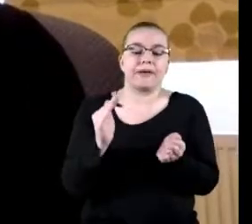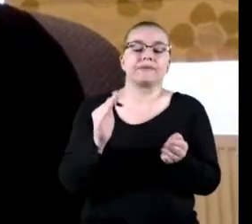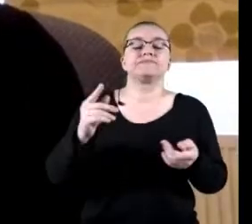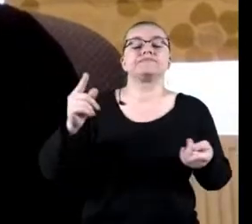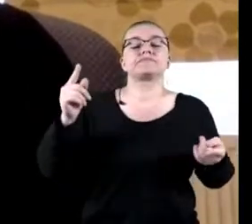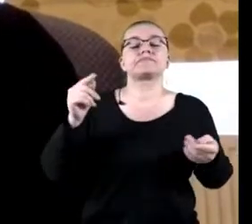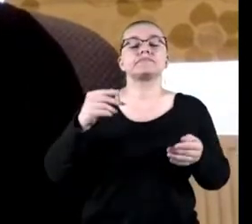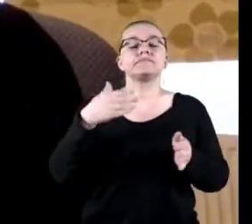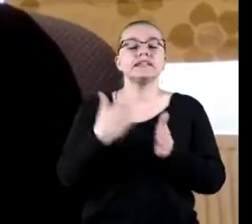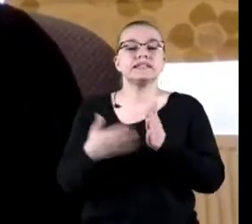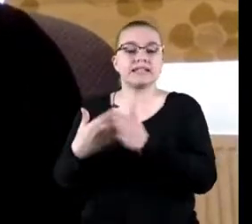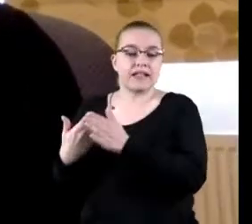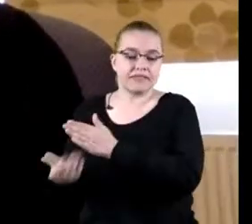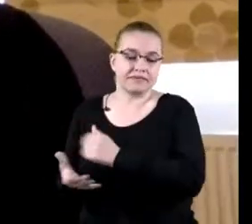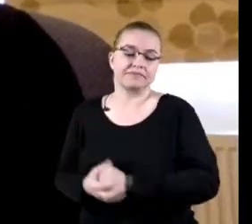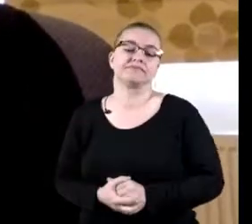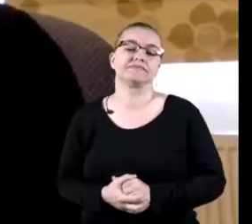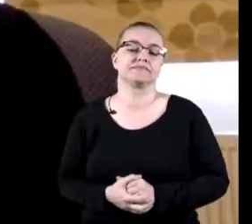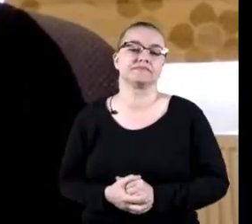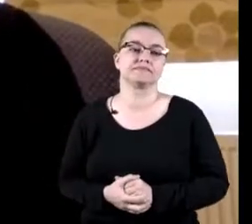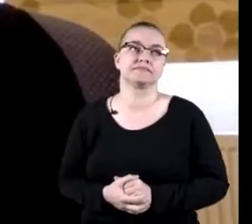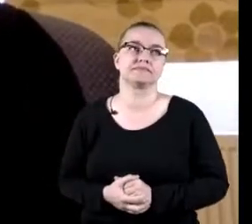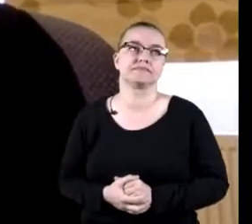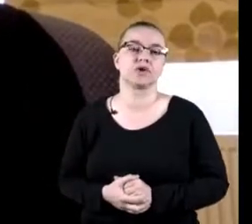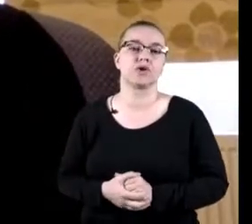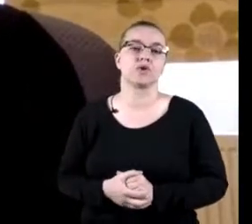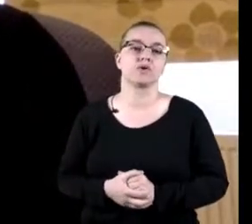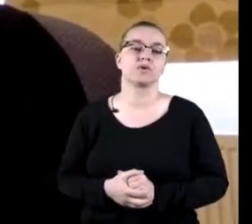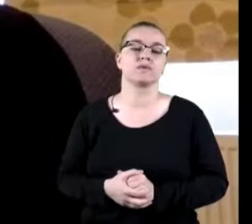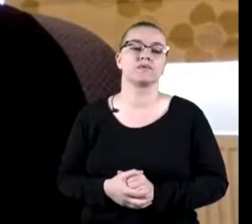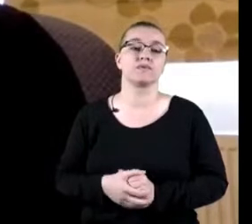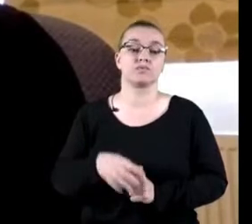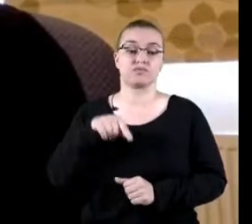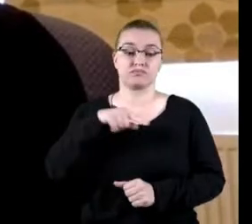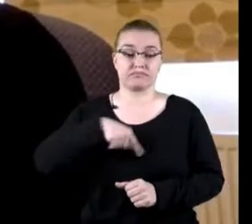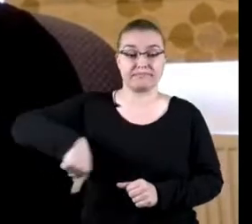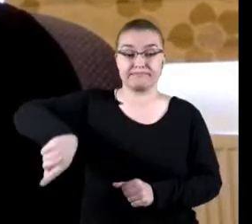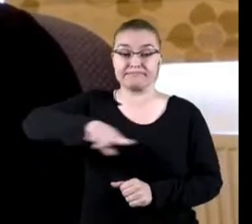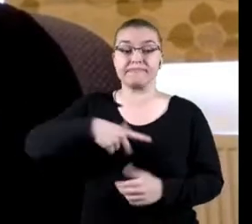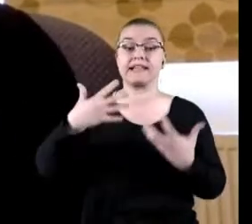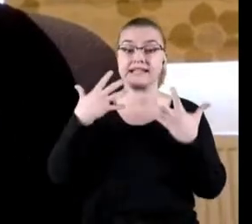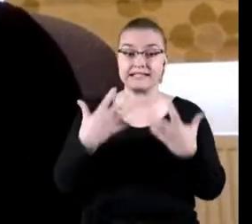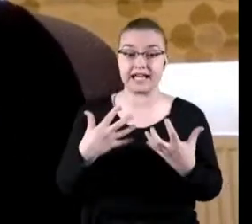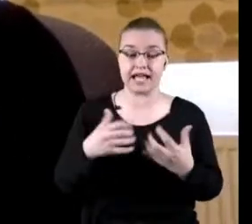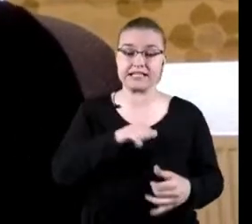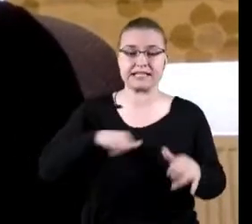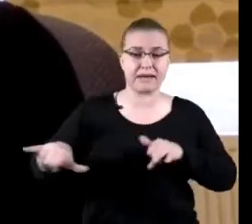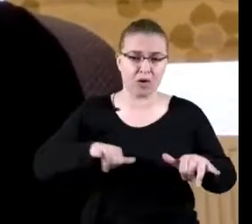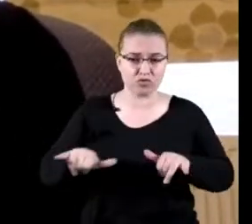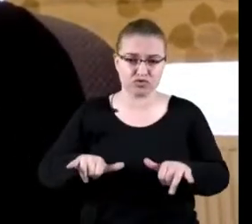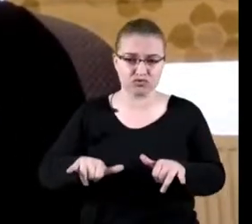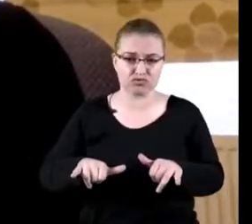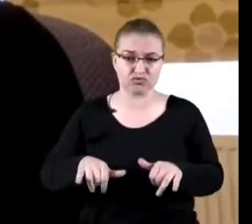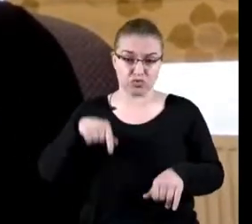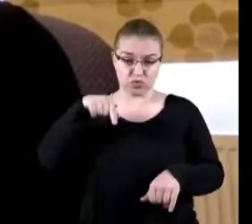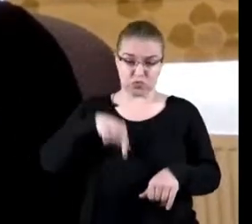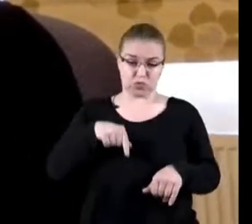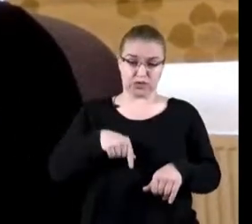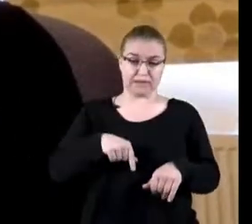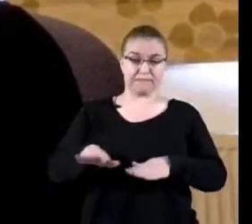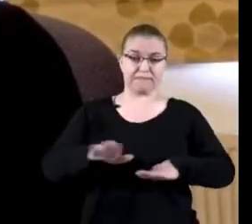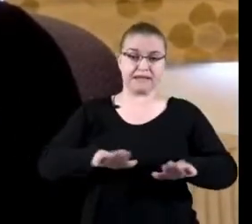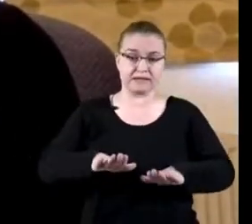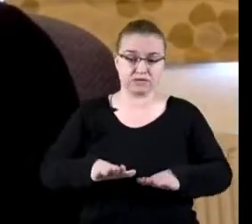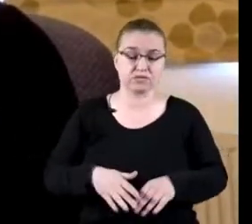is committed to helping local governments realize the resilience dividend. That is why, along with